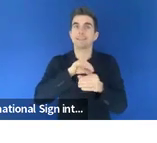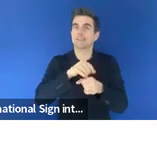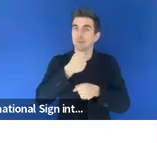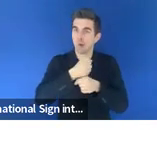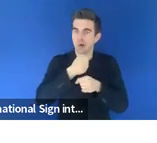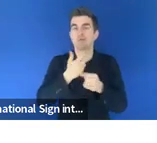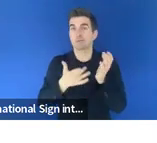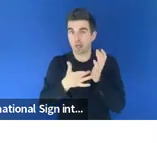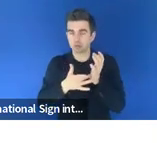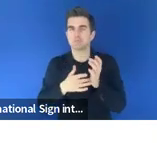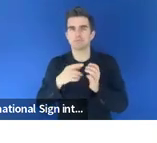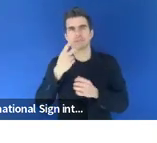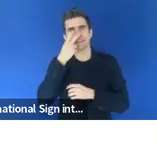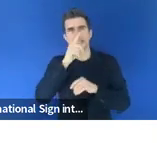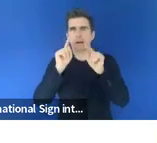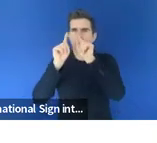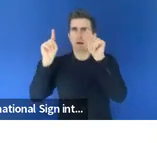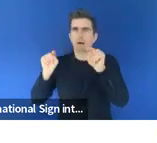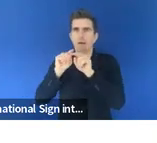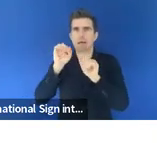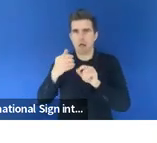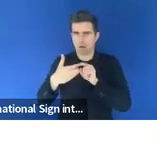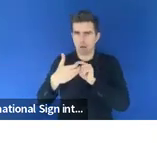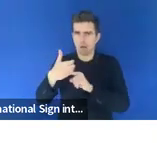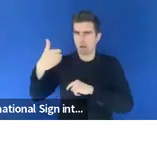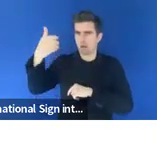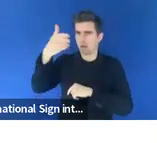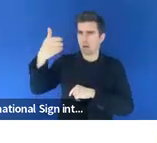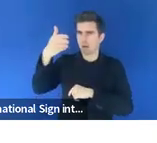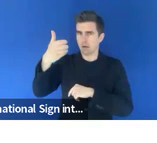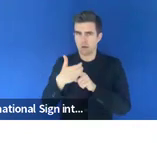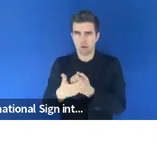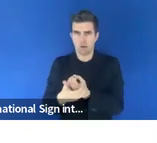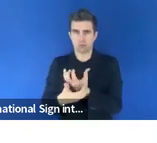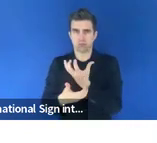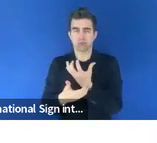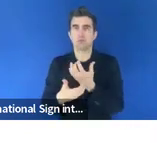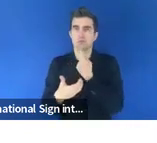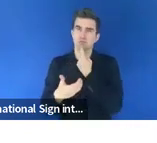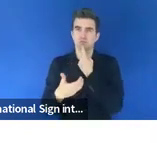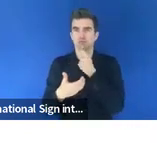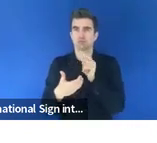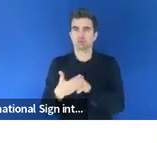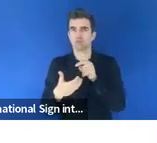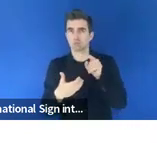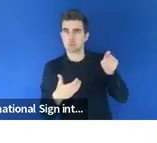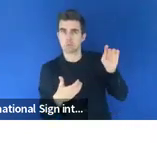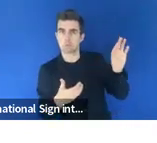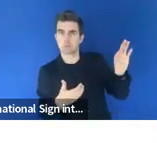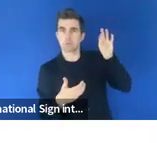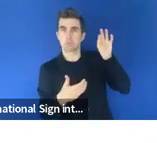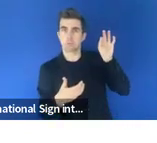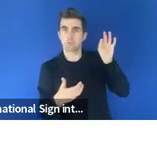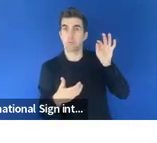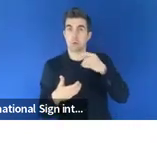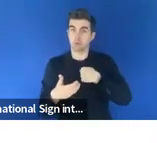yourself or nominate someone who you know who is doing really, really awesome things in the area of inclusive employment, ICT. This award